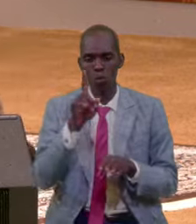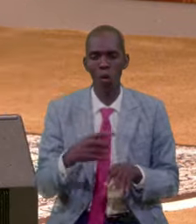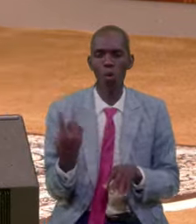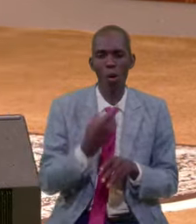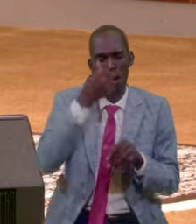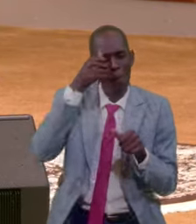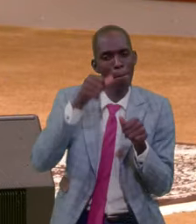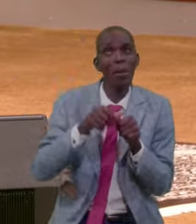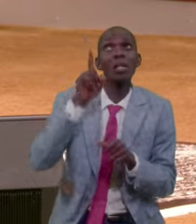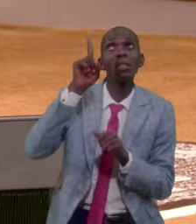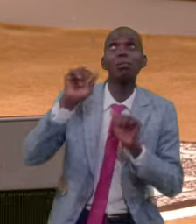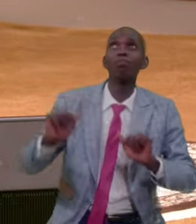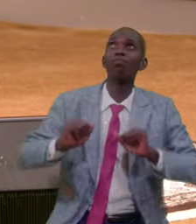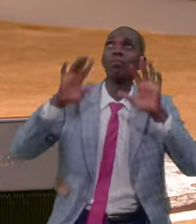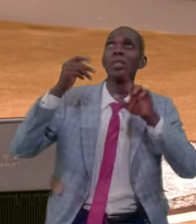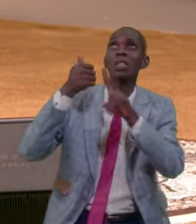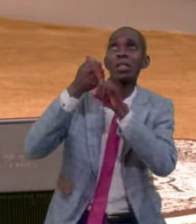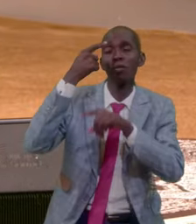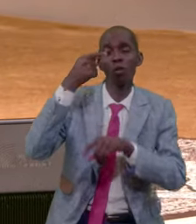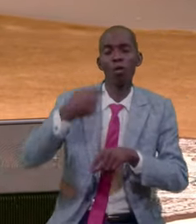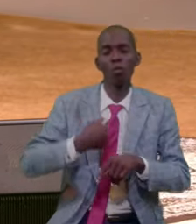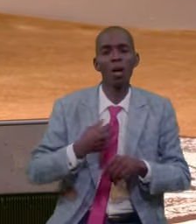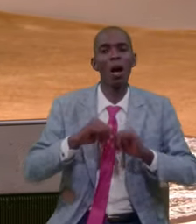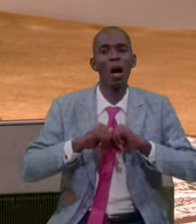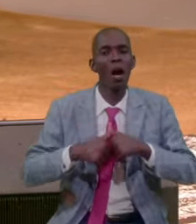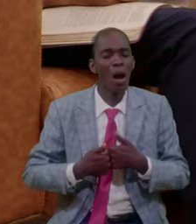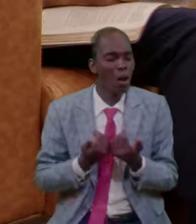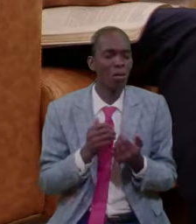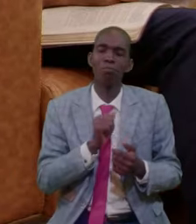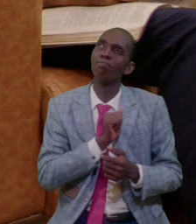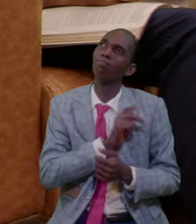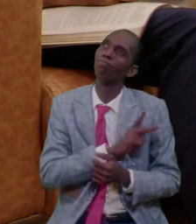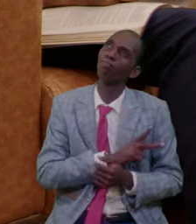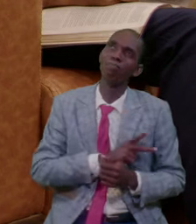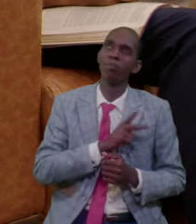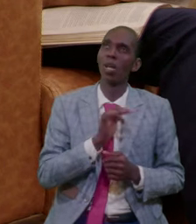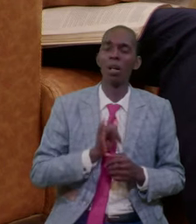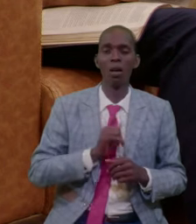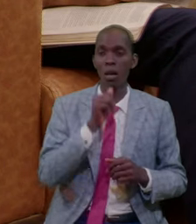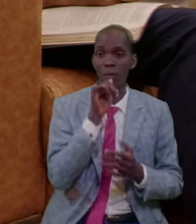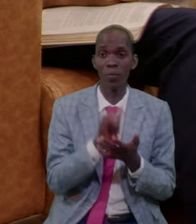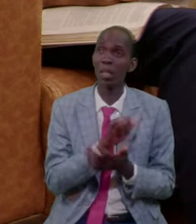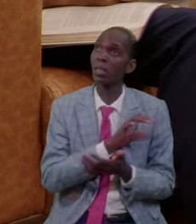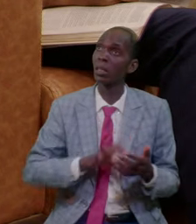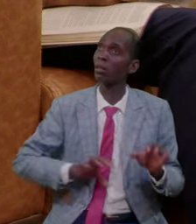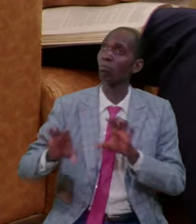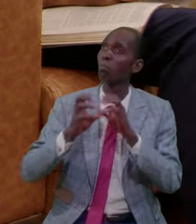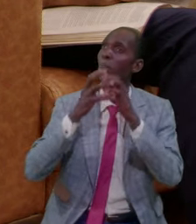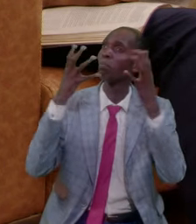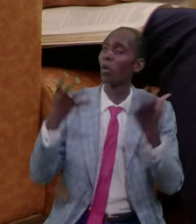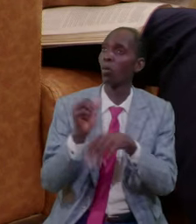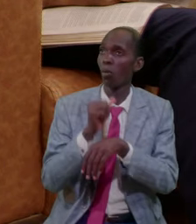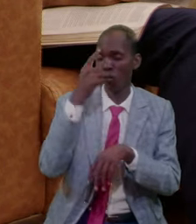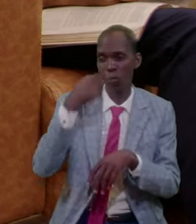gave himself for me. How grateful I am that he did all that for me. And that affects